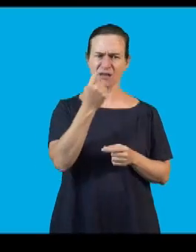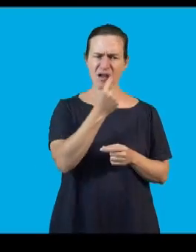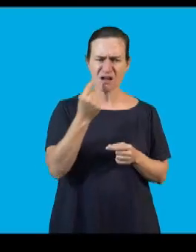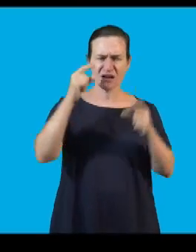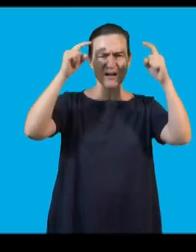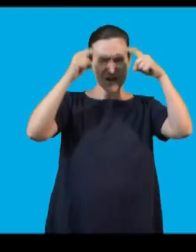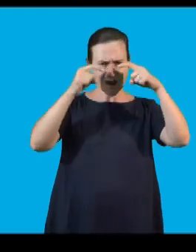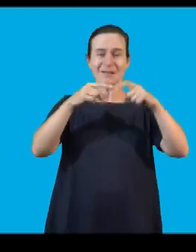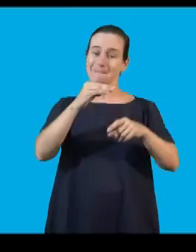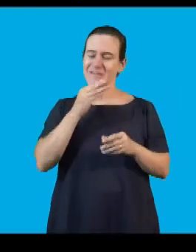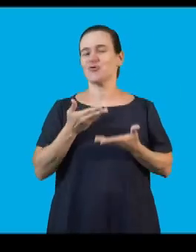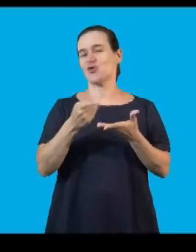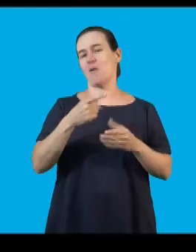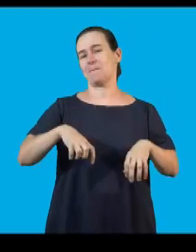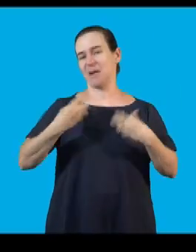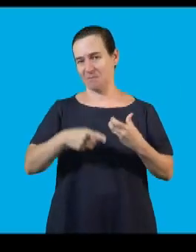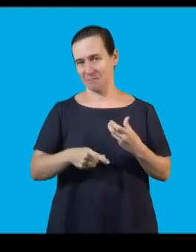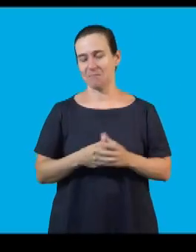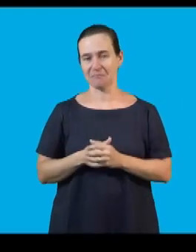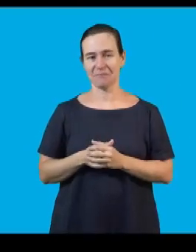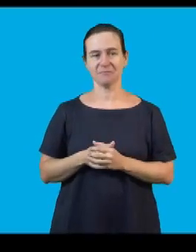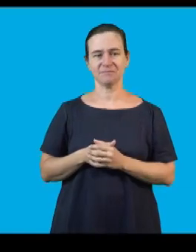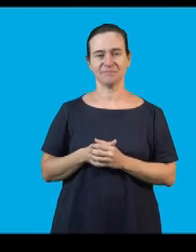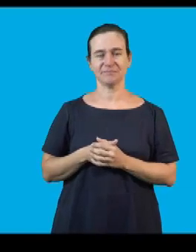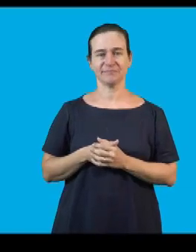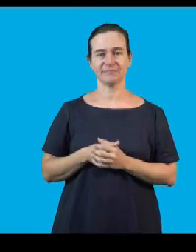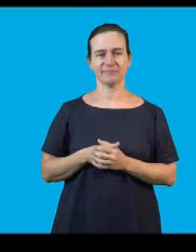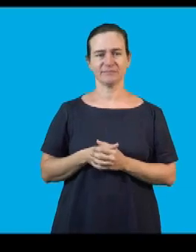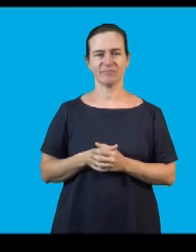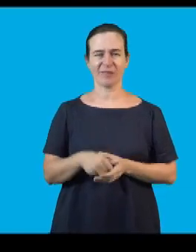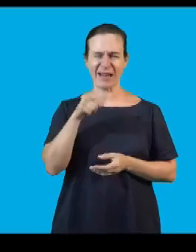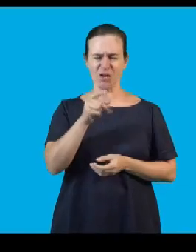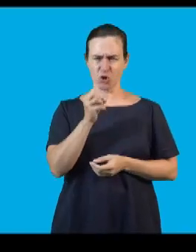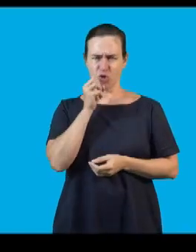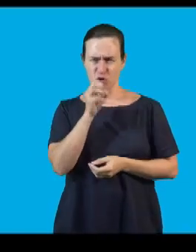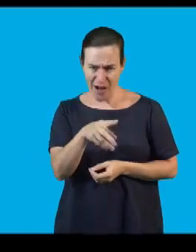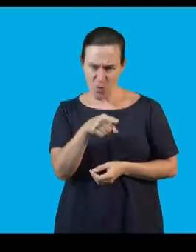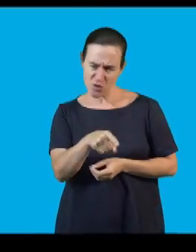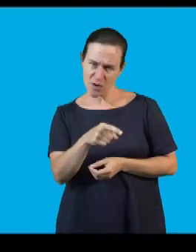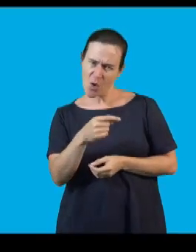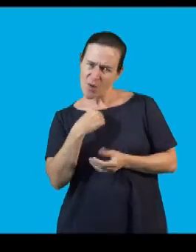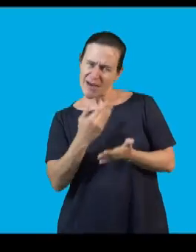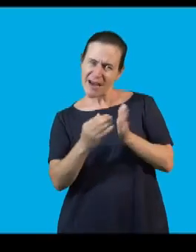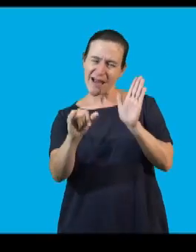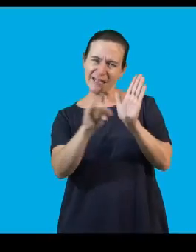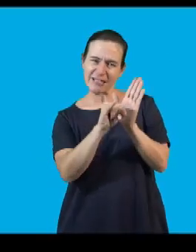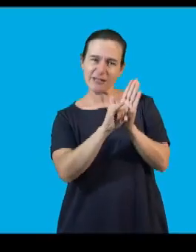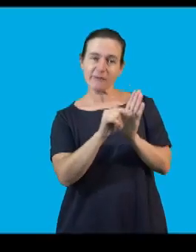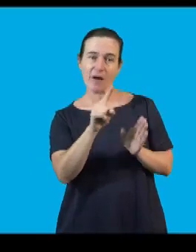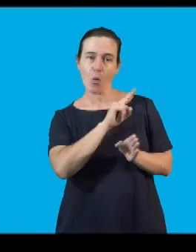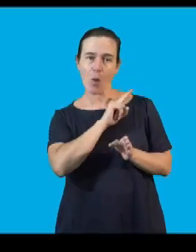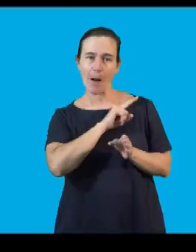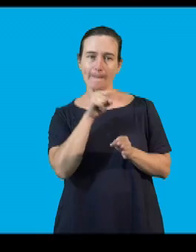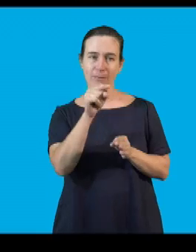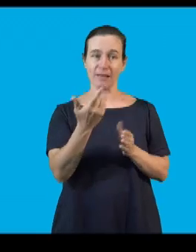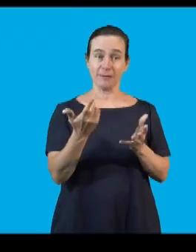Look at the mouth, look at the eyes, all right? Also, the shouting tone is indicated by the use